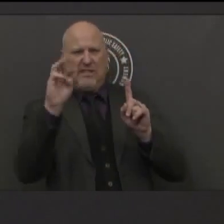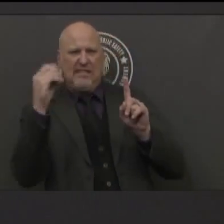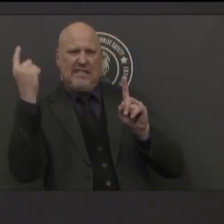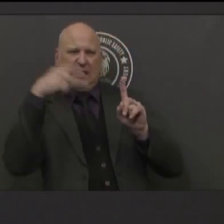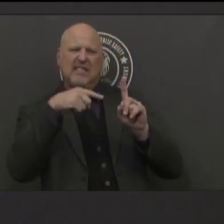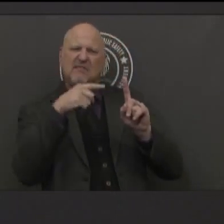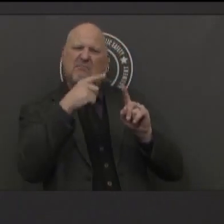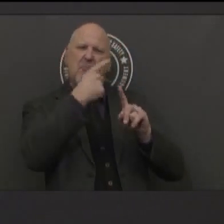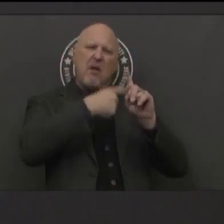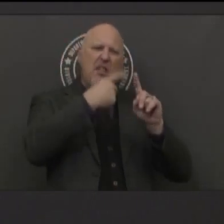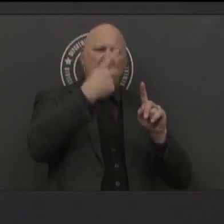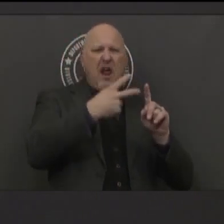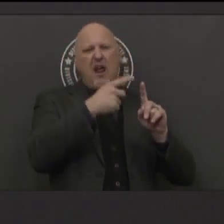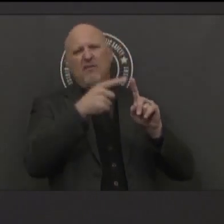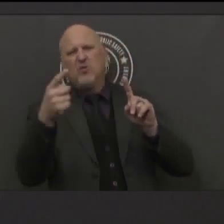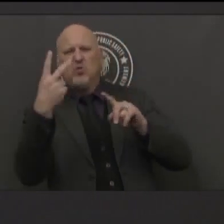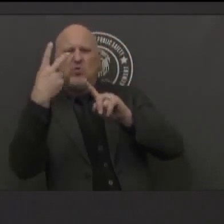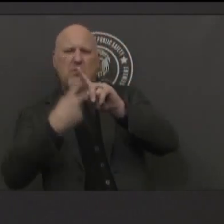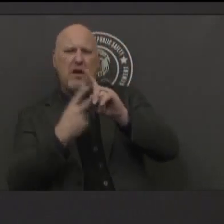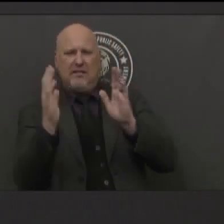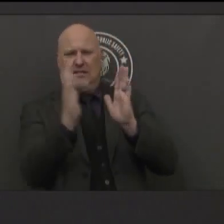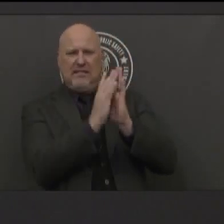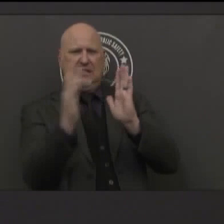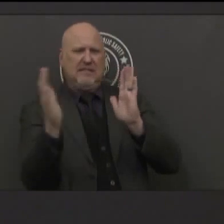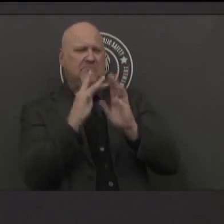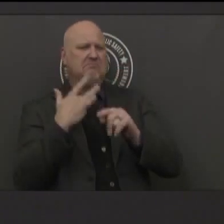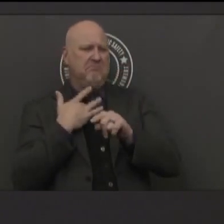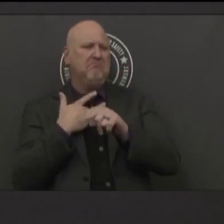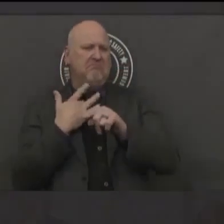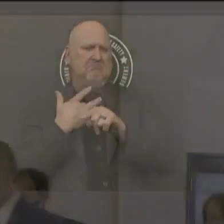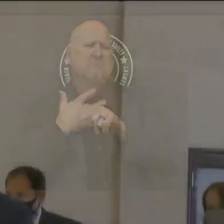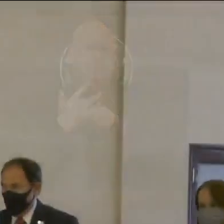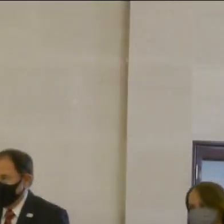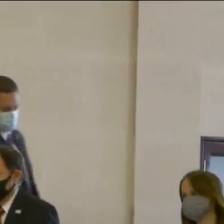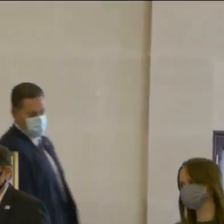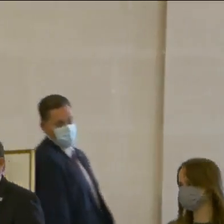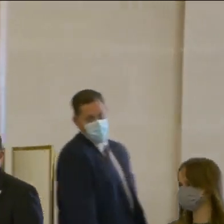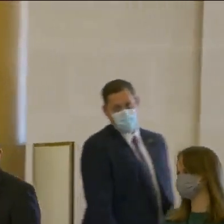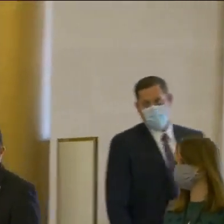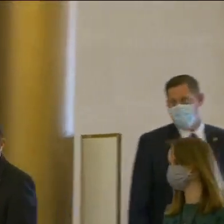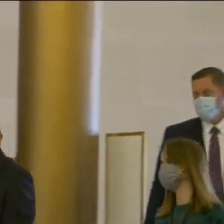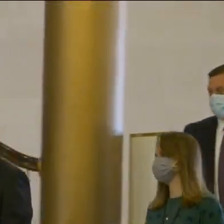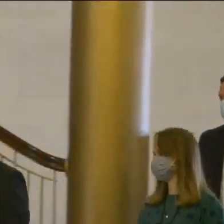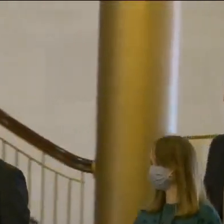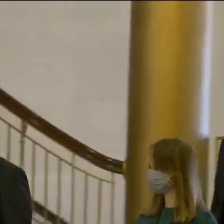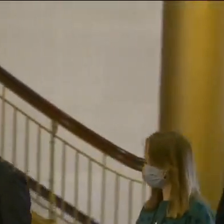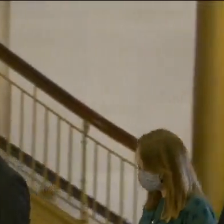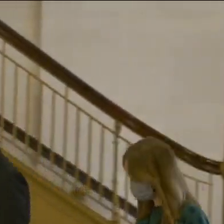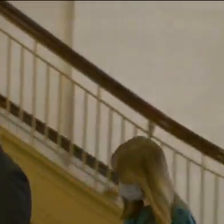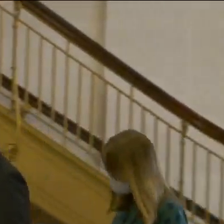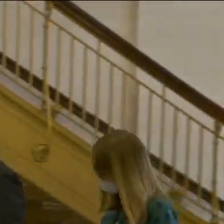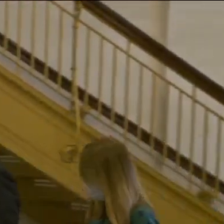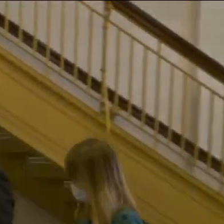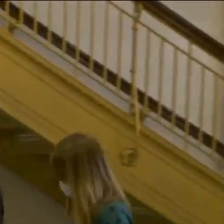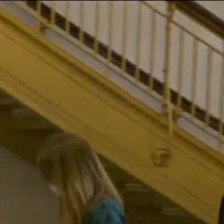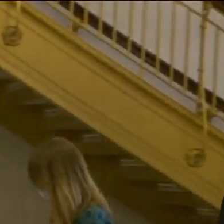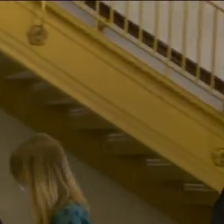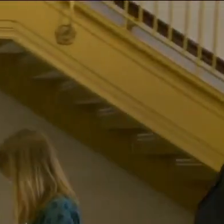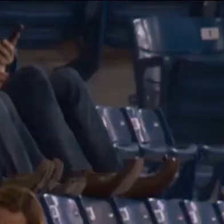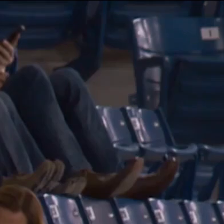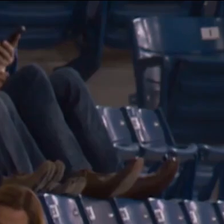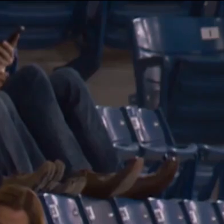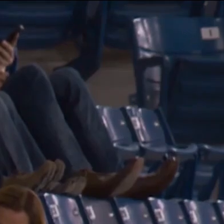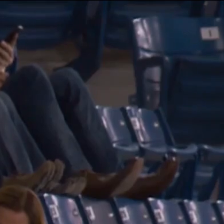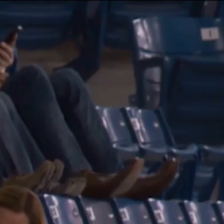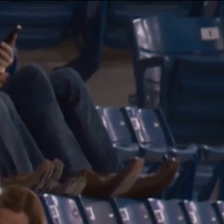As we see case rates going up, infection rates increasing. Governor Gary Herbert left intact his existing public health